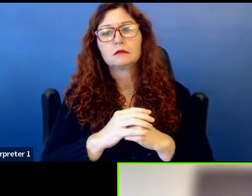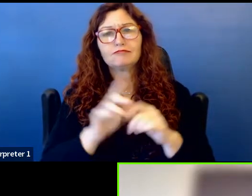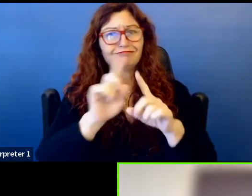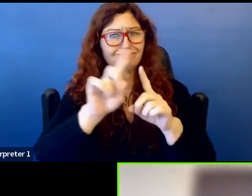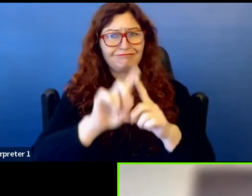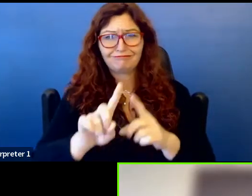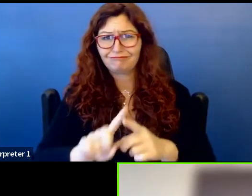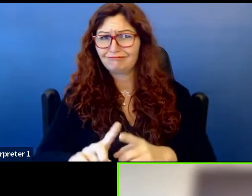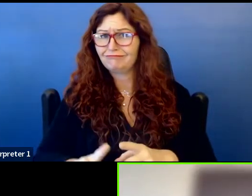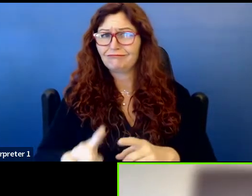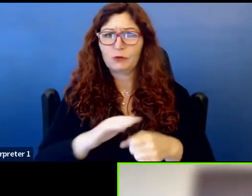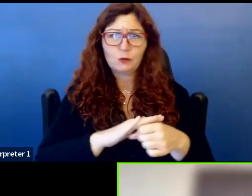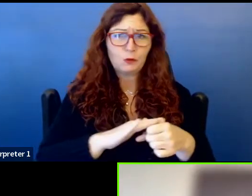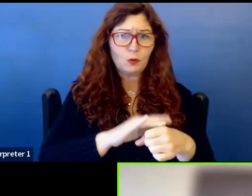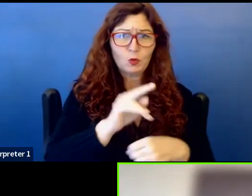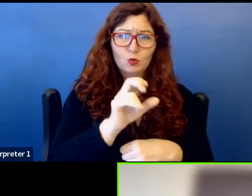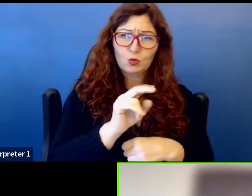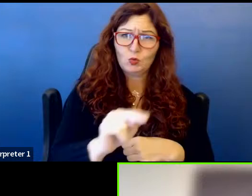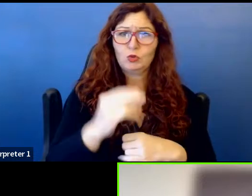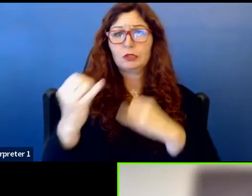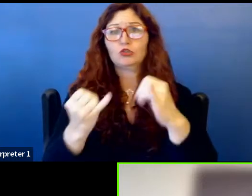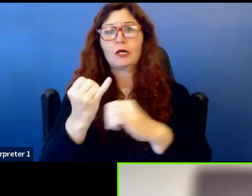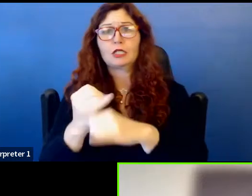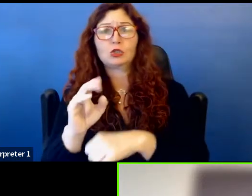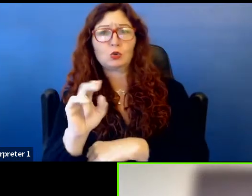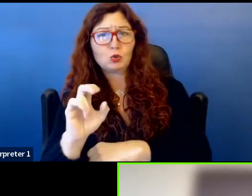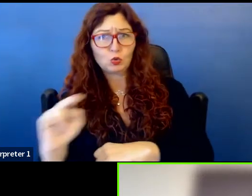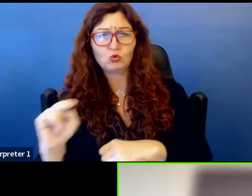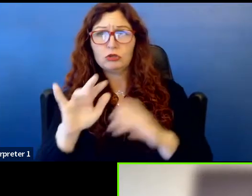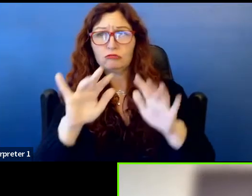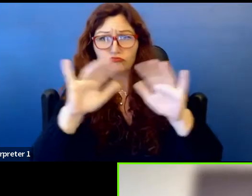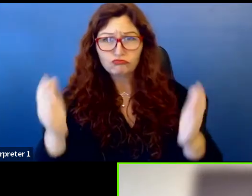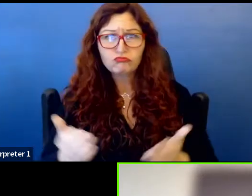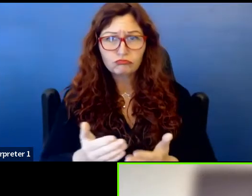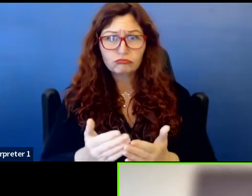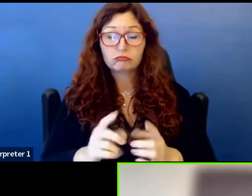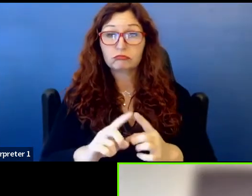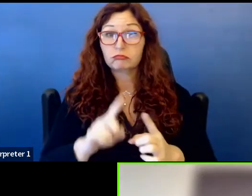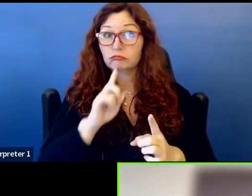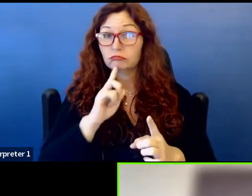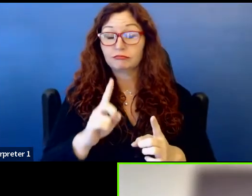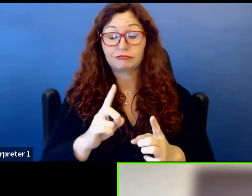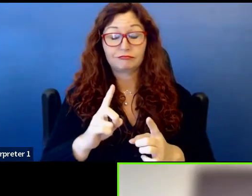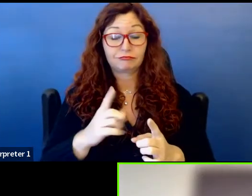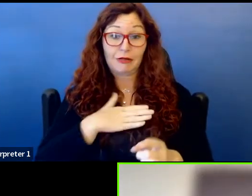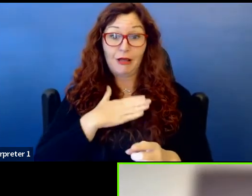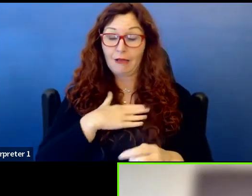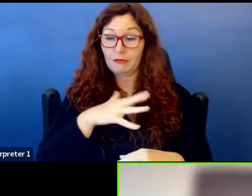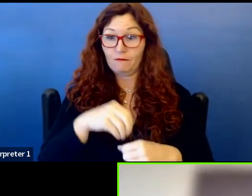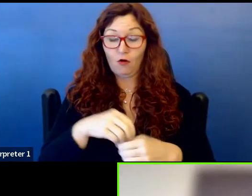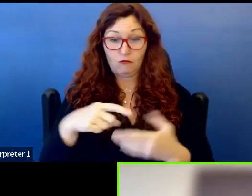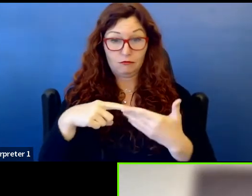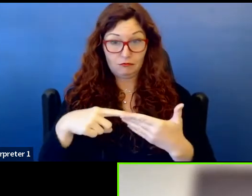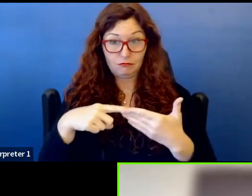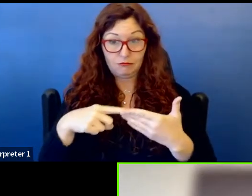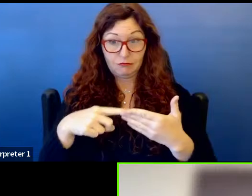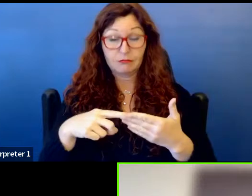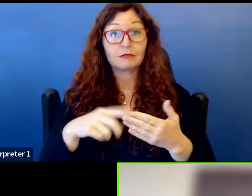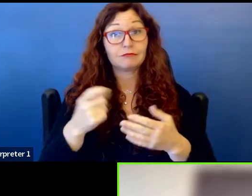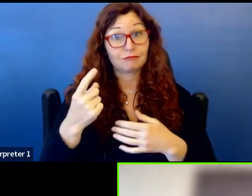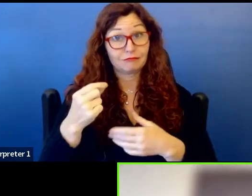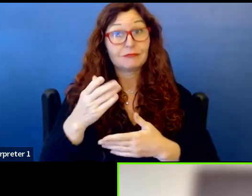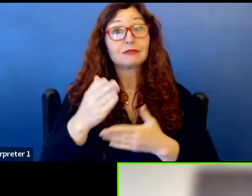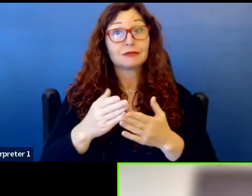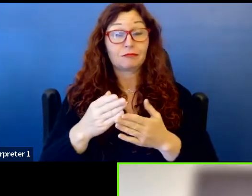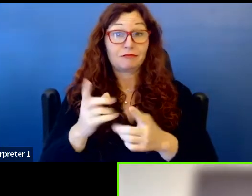and locals i believe that you know and we're really happy to be a part of this conversation because we do understand that you do have bad actors and